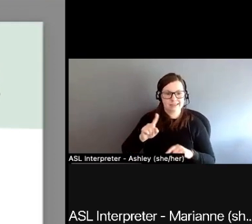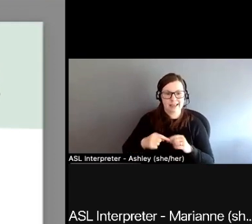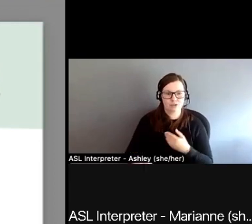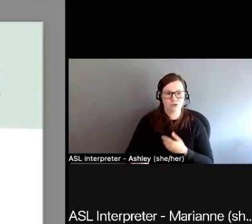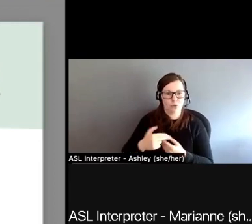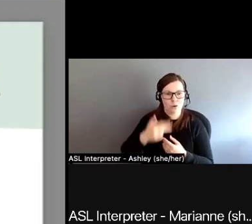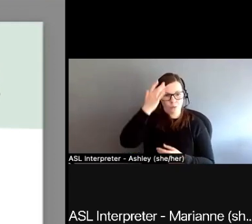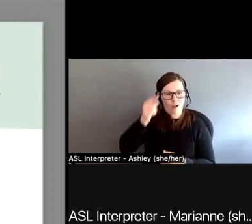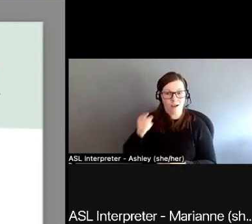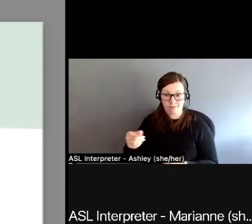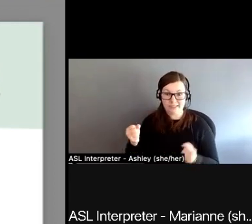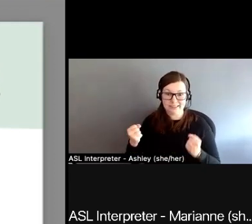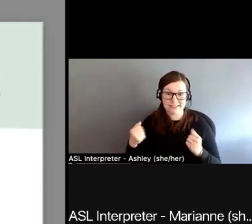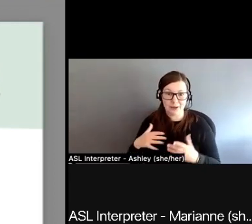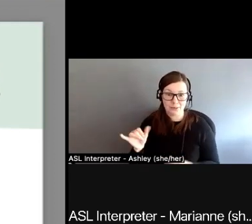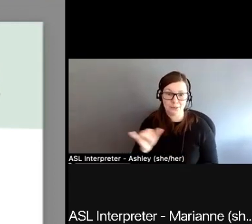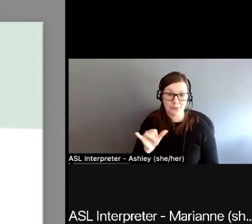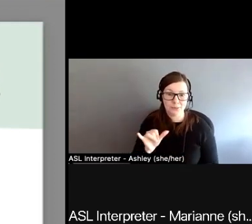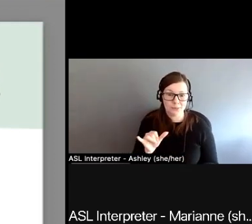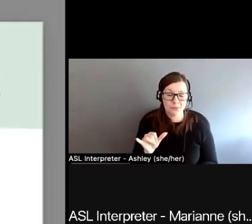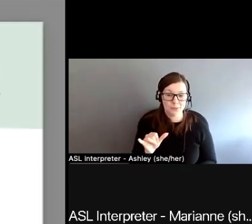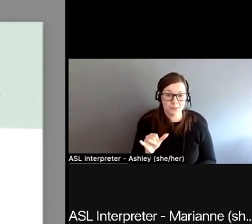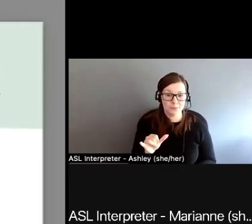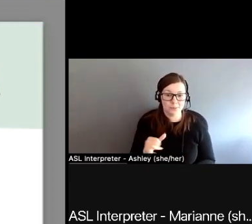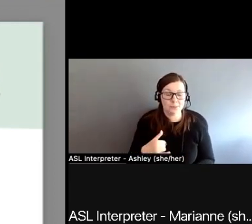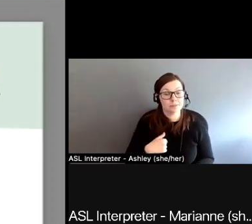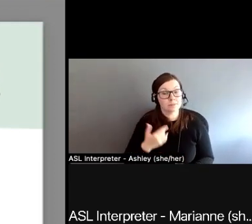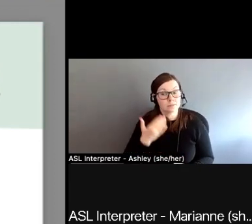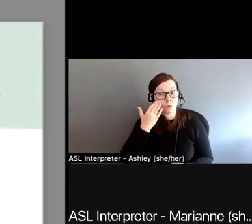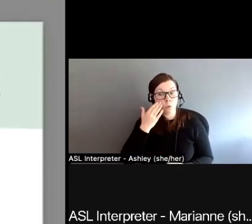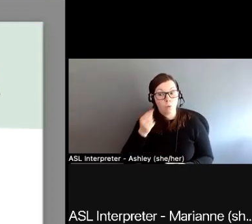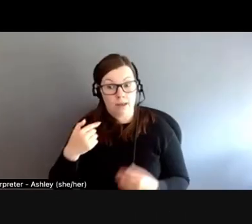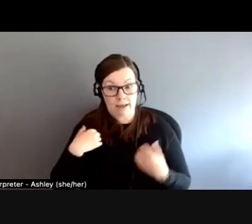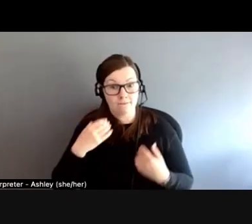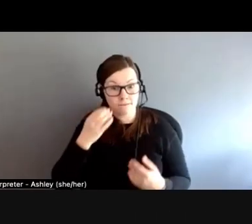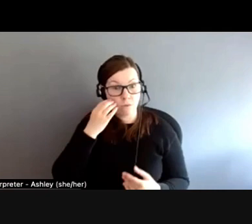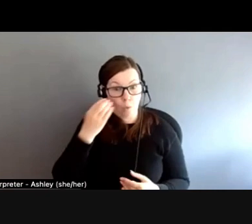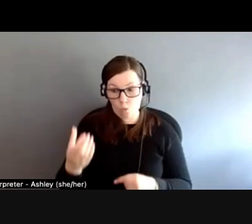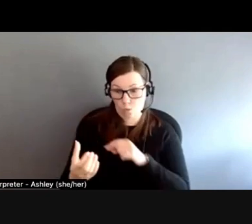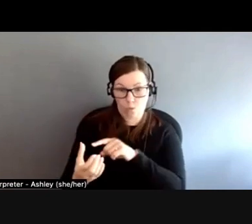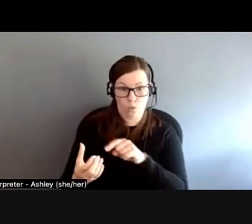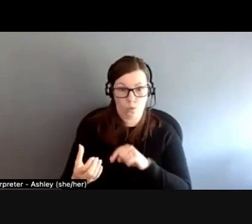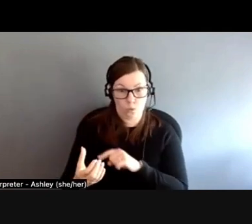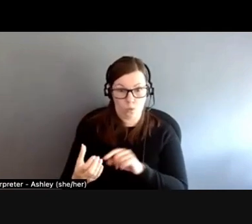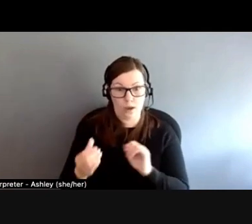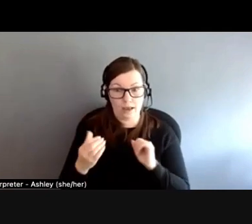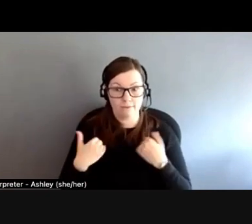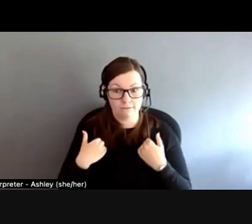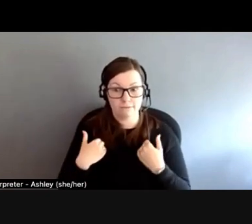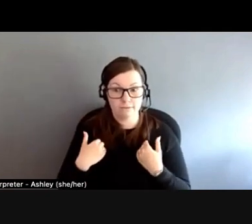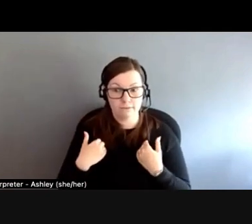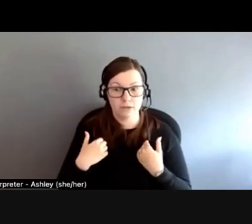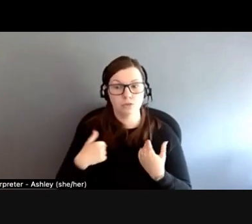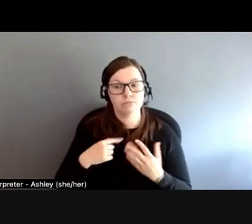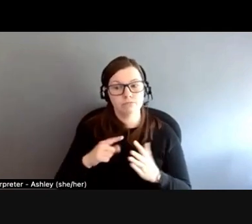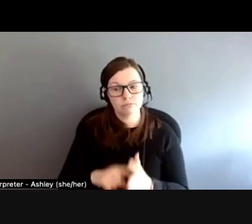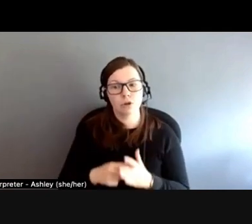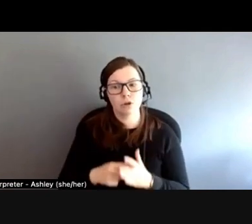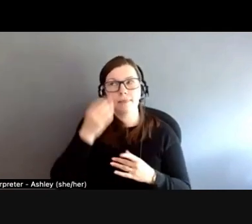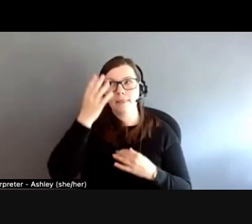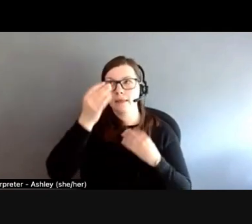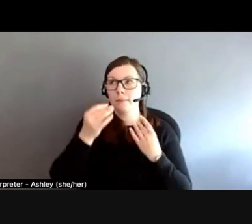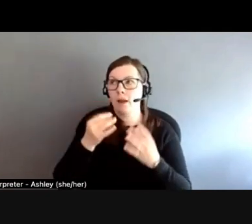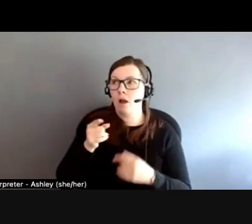out thinking about how I could support them with the technology they have.